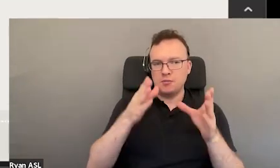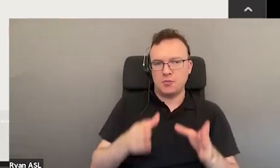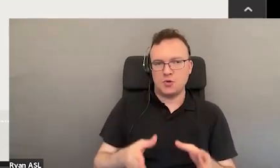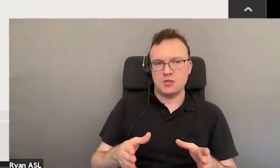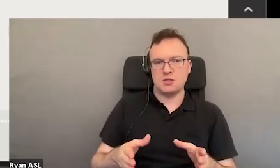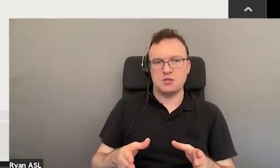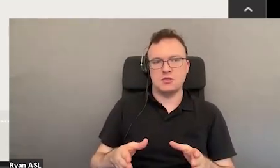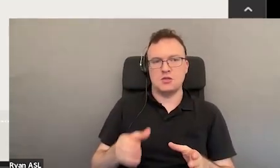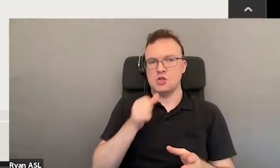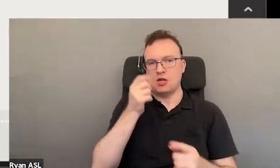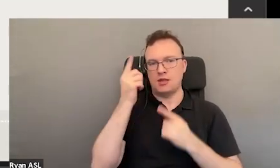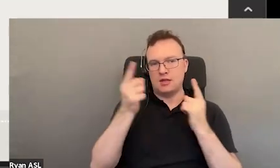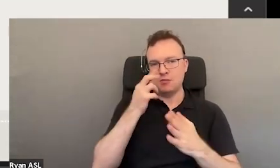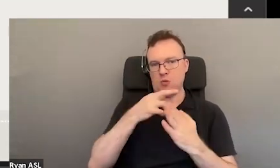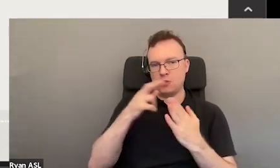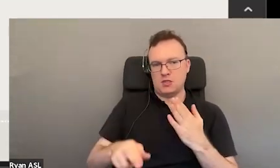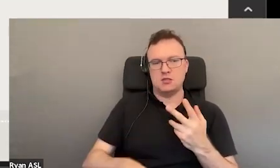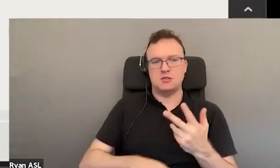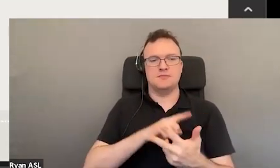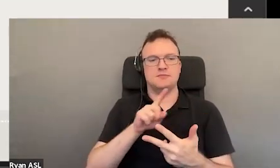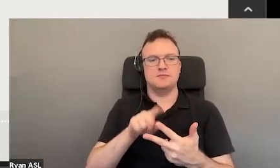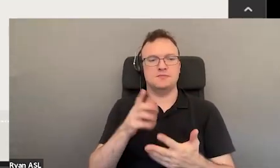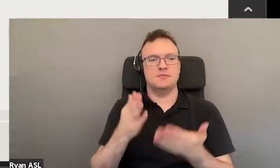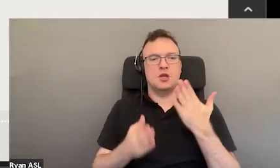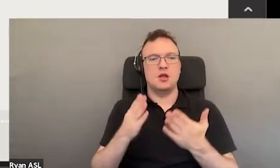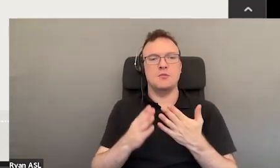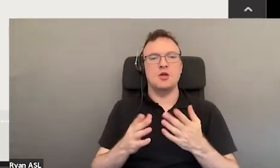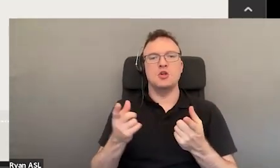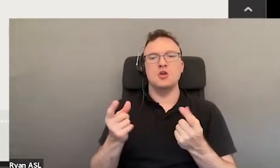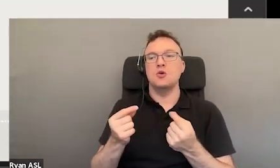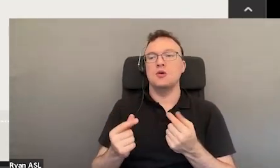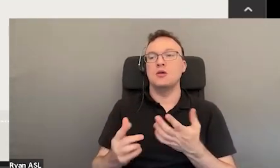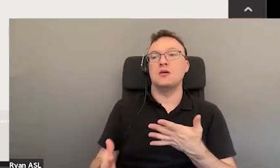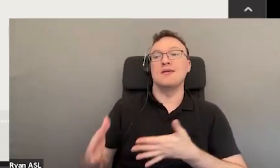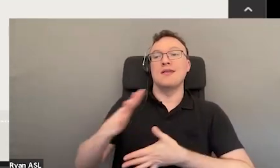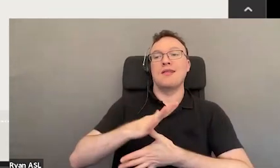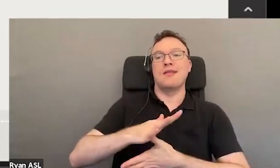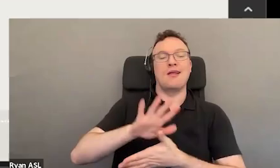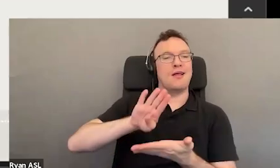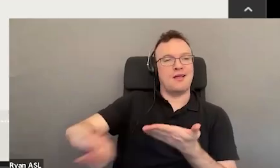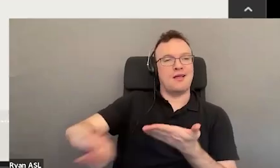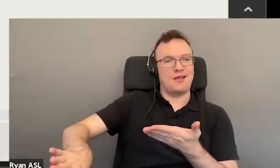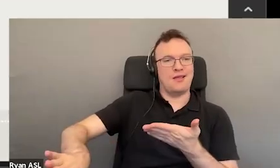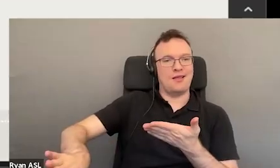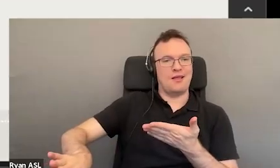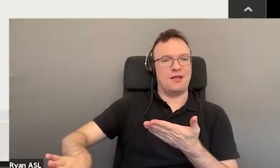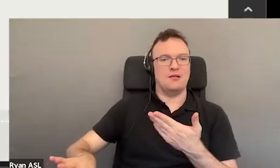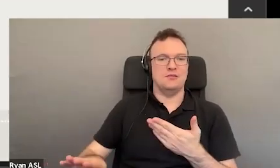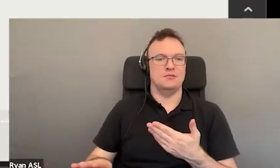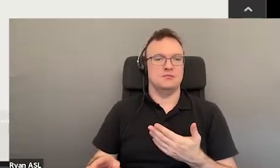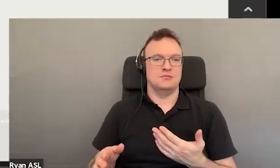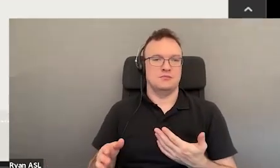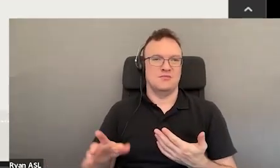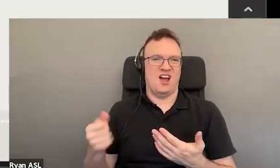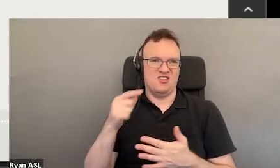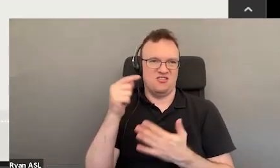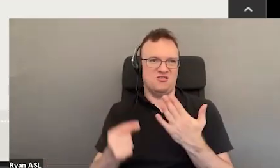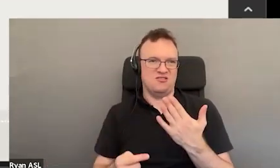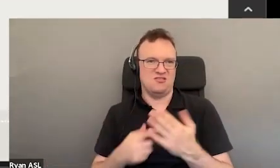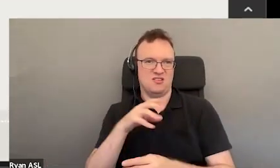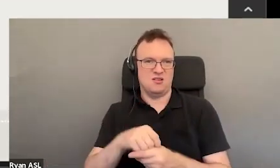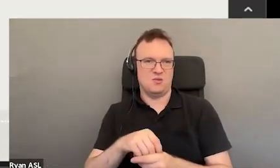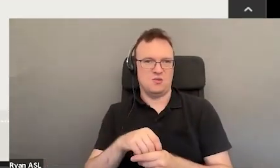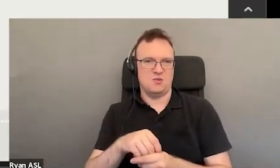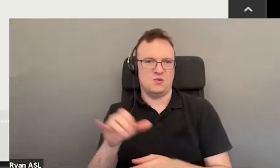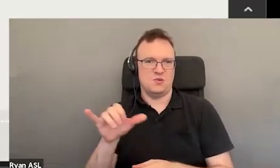results, might fail to openly prioritize exclusion, and other things. And as a